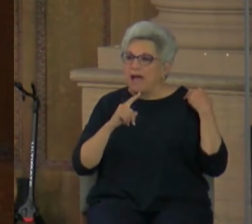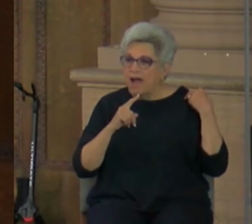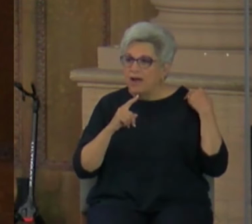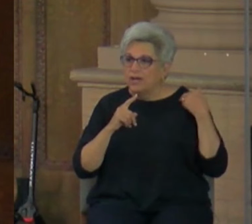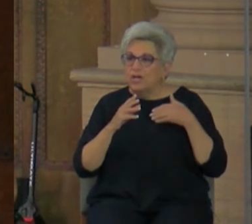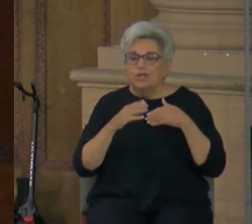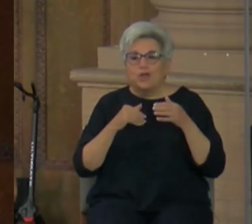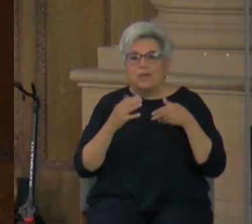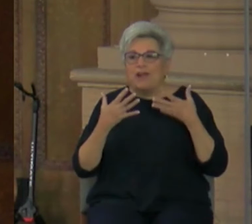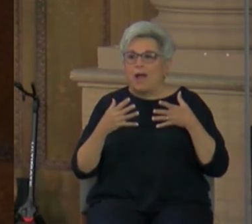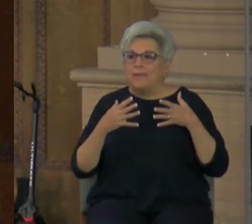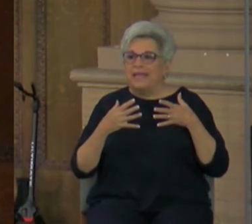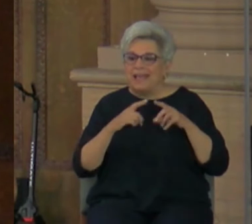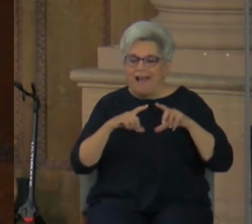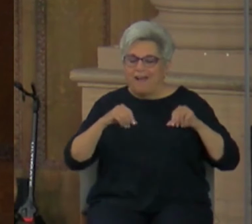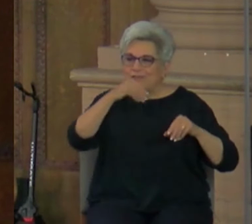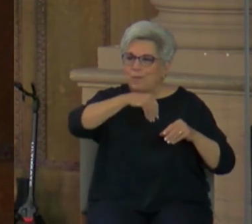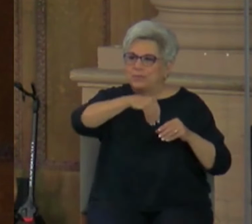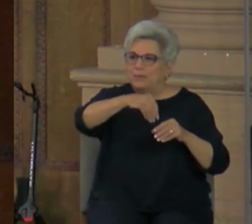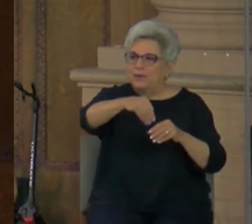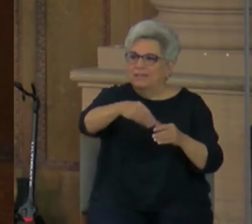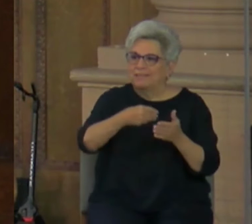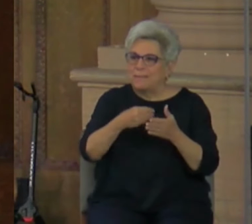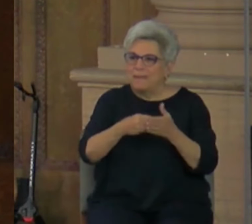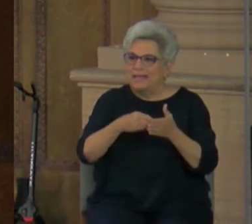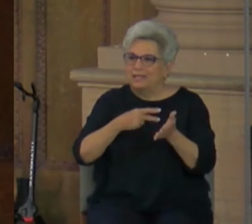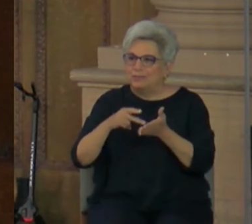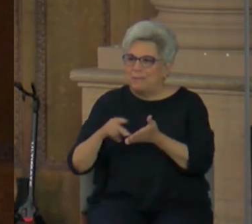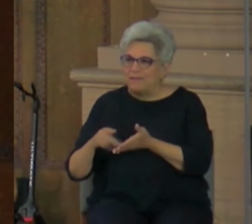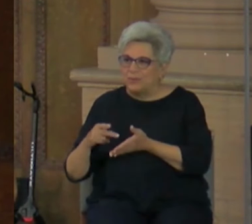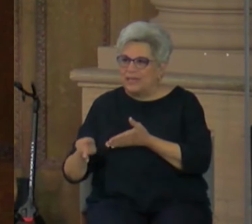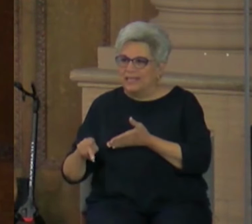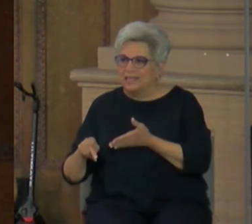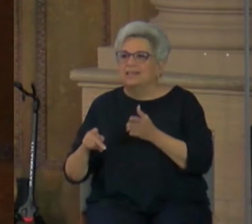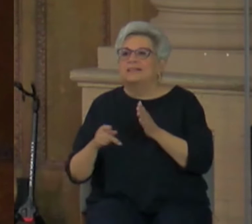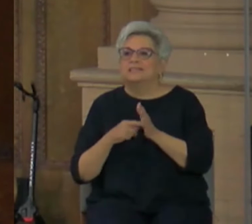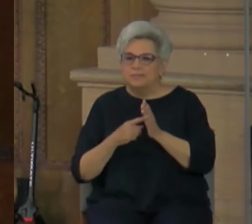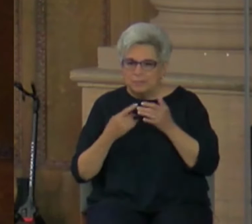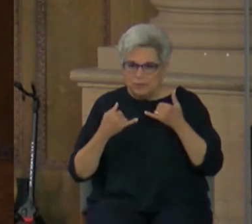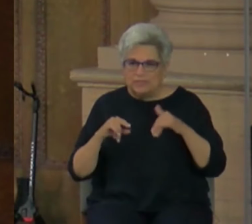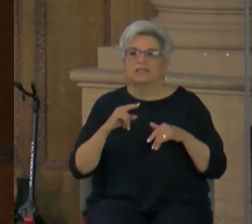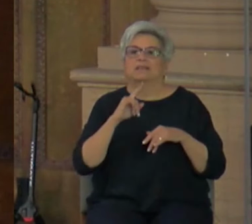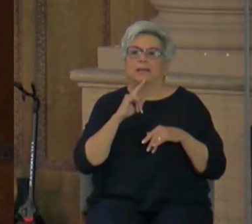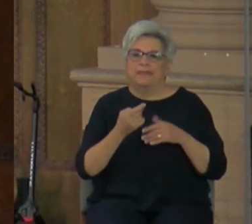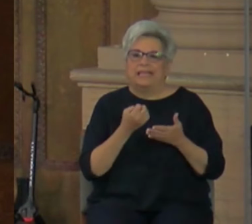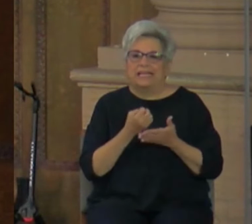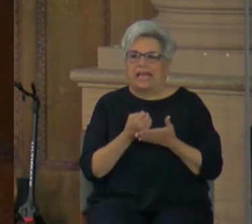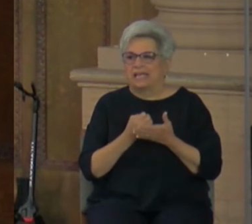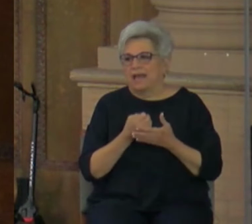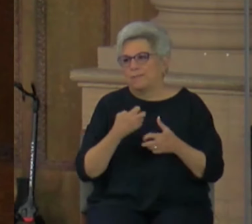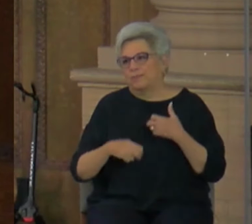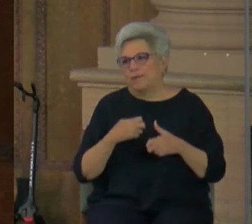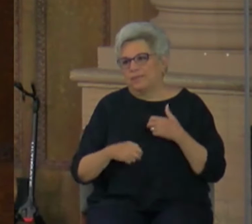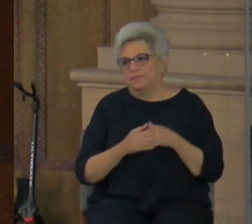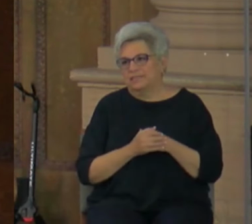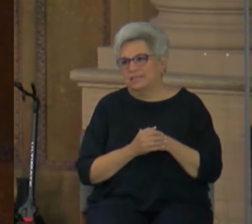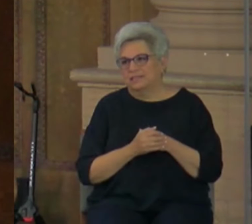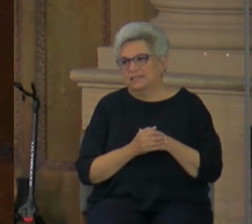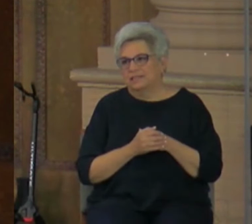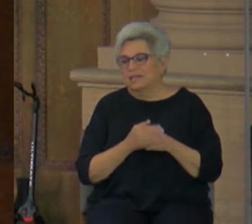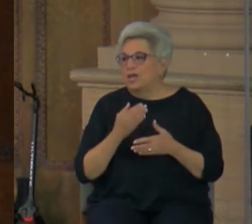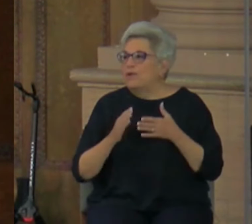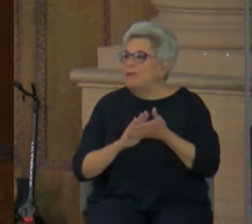cash envelopes we stuffed, and no matter how many debt snowballs we rolled, we end up in bad shape at the end of it. And it can be so frustrating